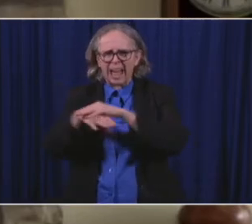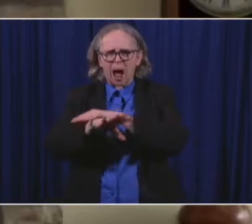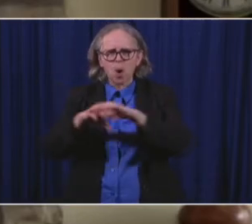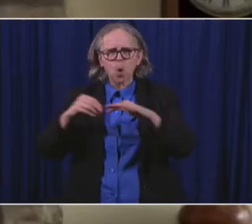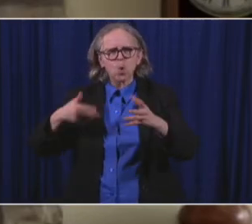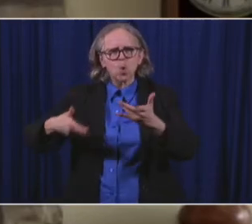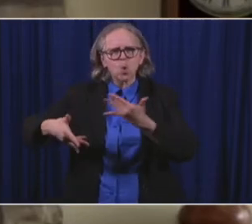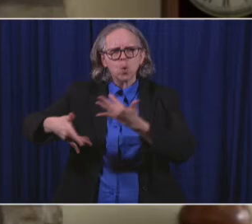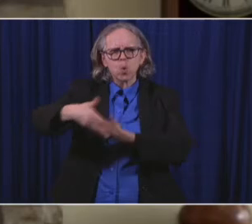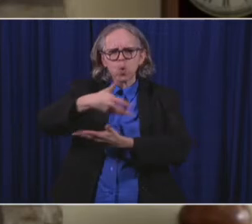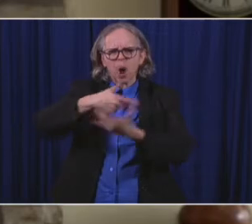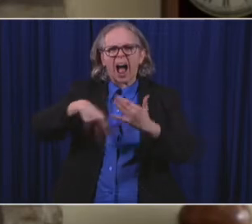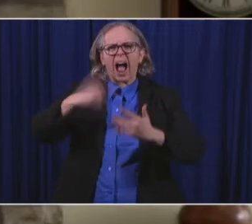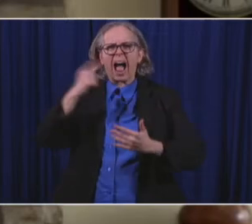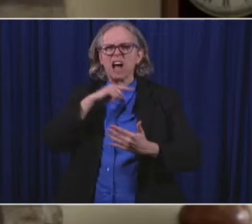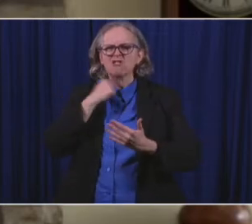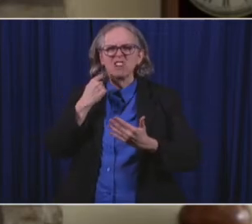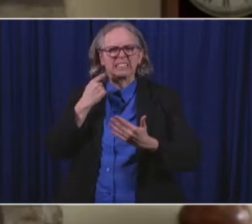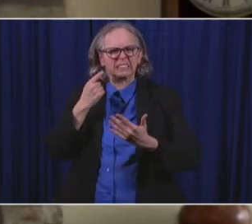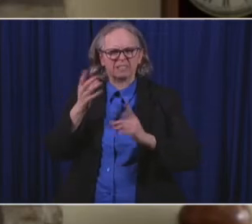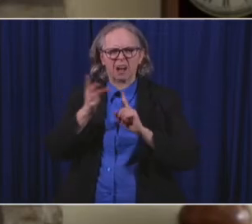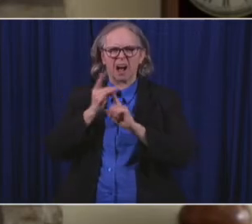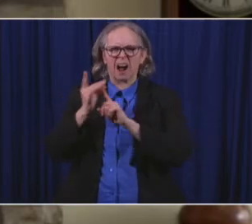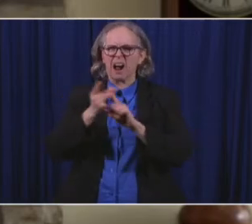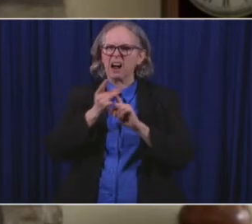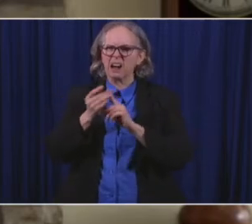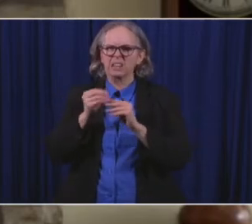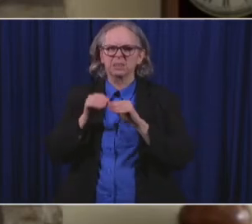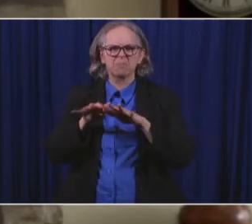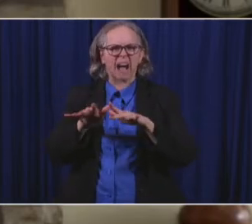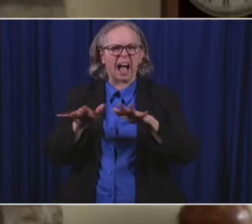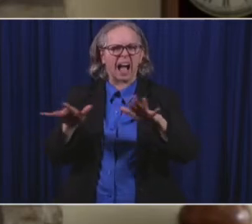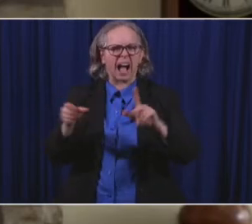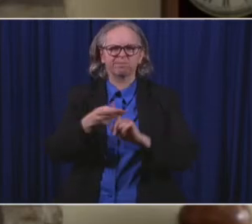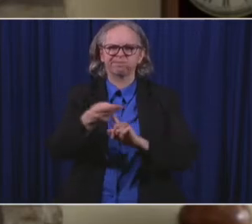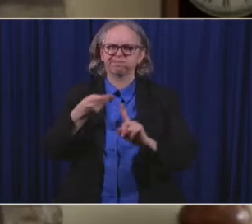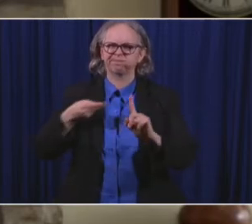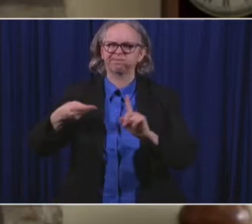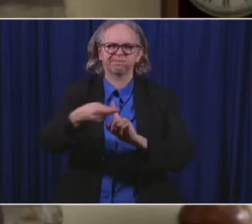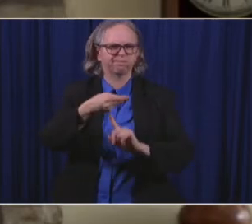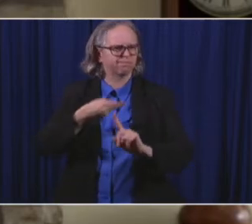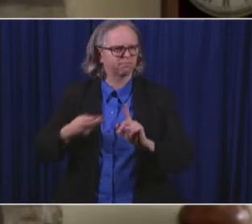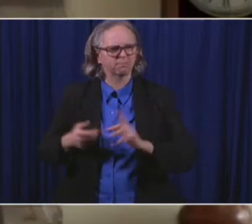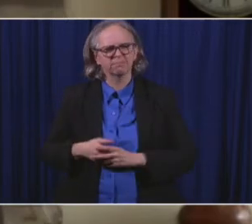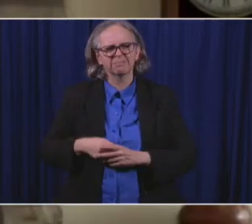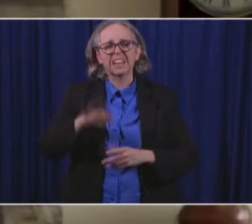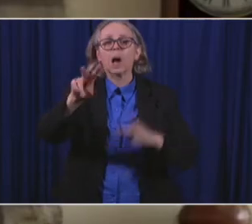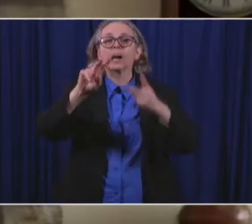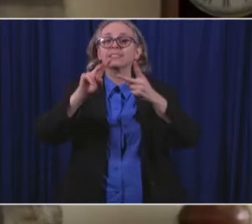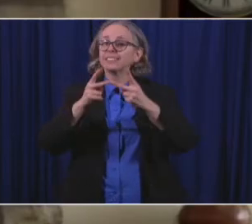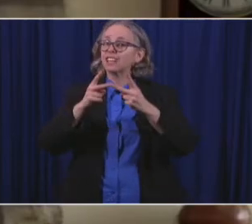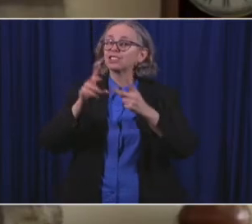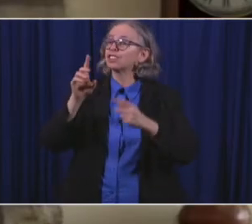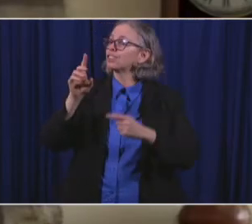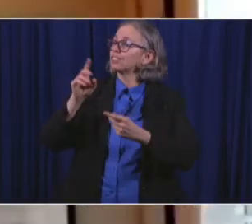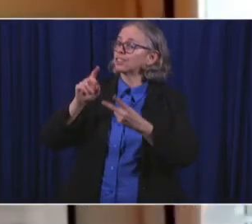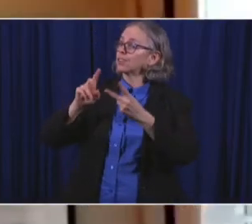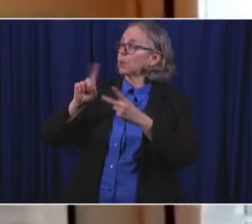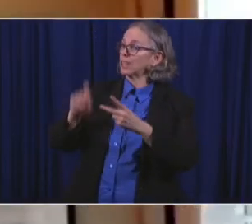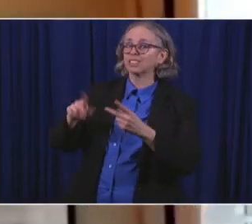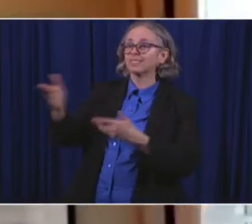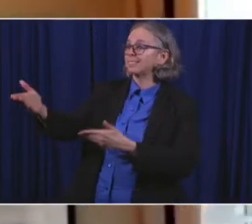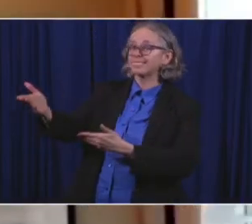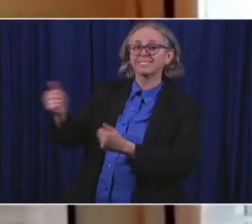your household. So just pulling back more is really what I was talking about. Doctor, you want to take the other question? Yes, Governor. Thank